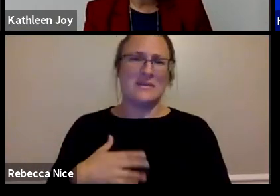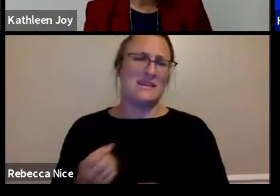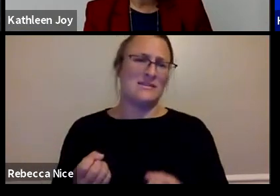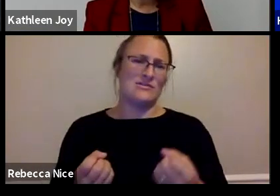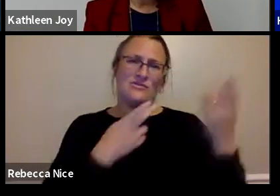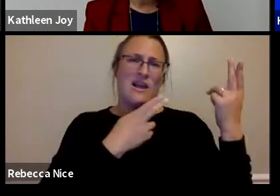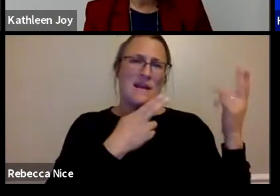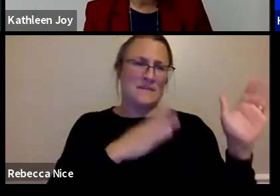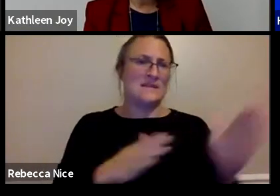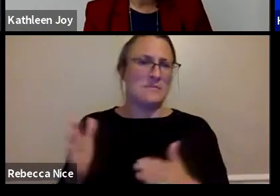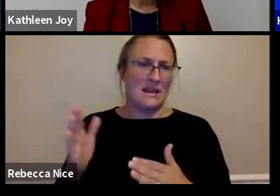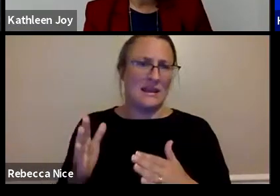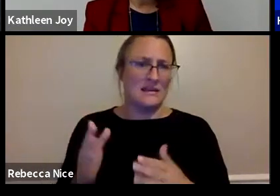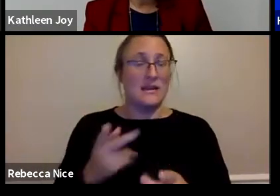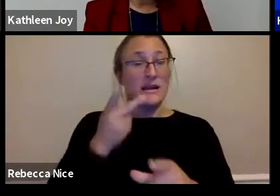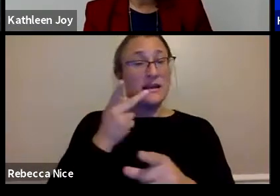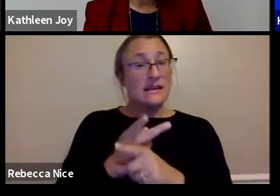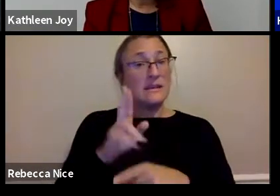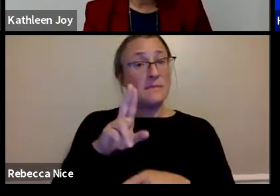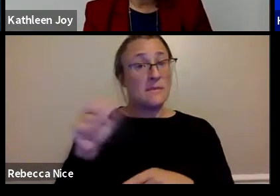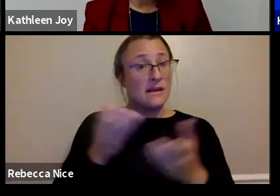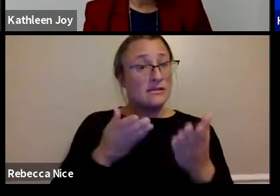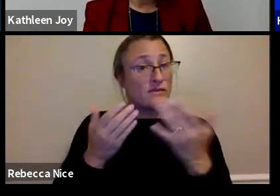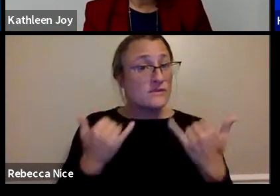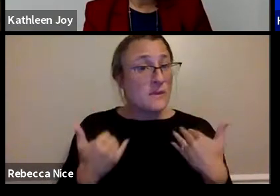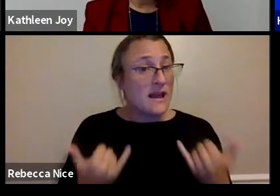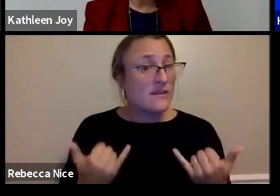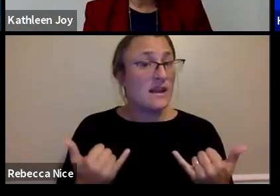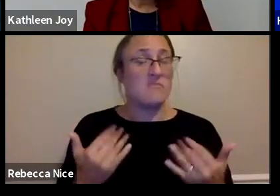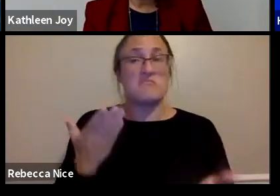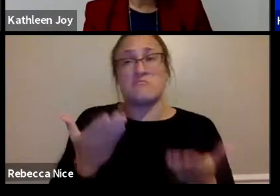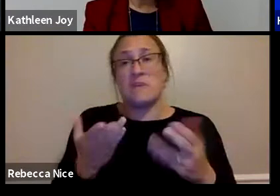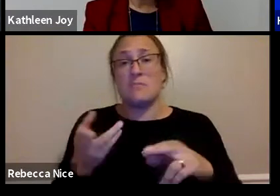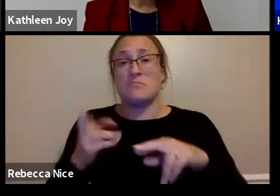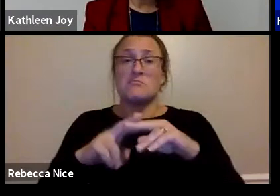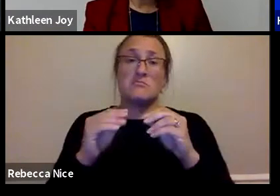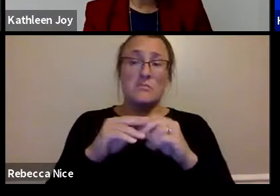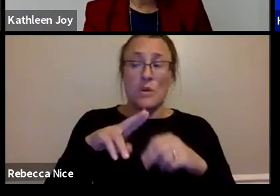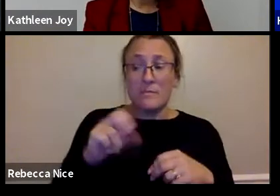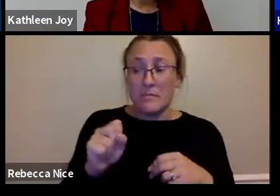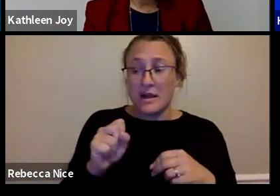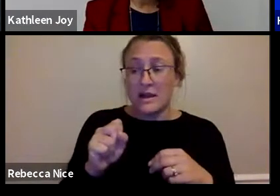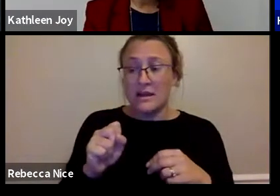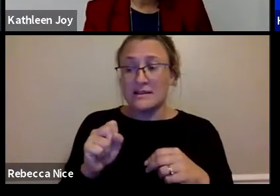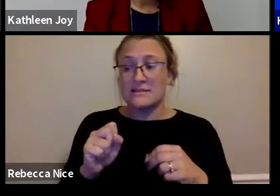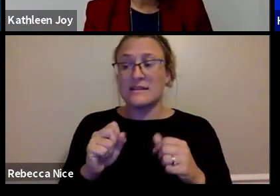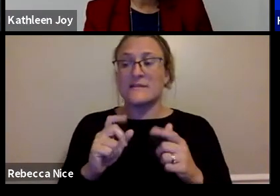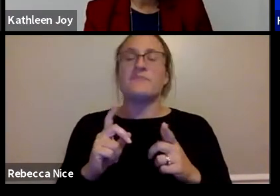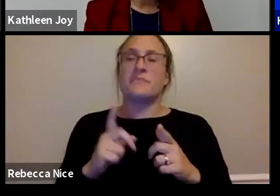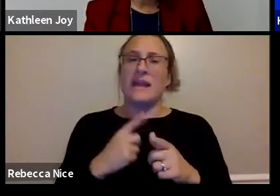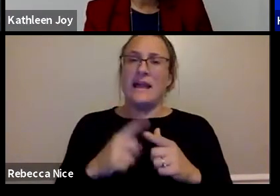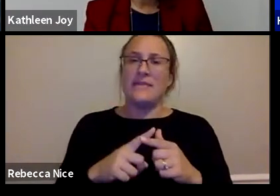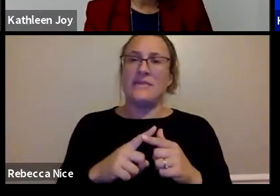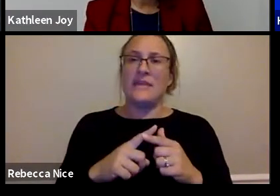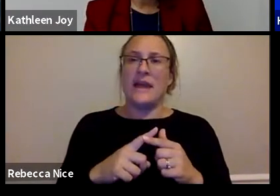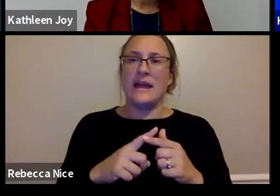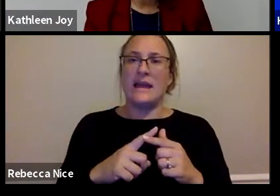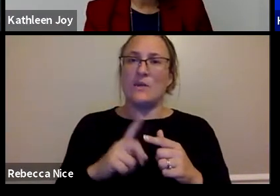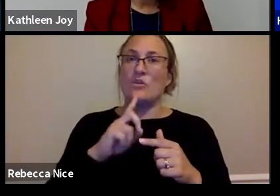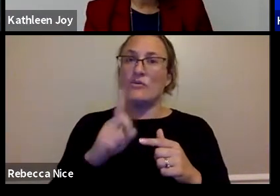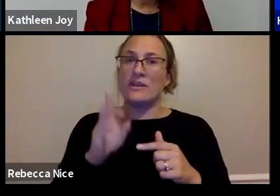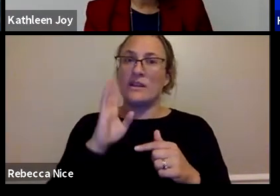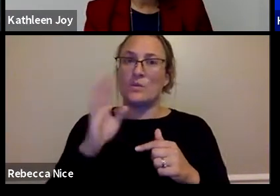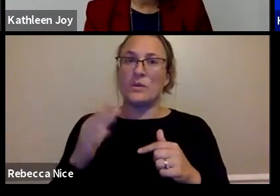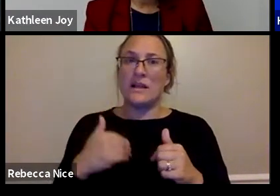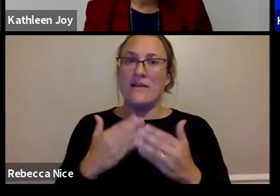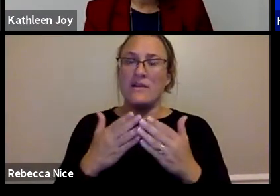plan, keep the bus service we have now, maybe increase it, and go for something much, much better. So we really have public transportation